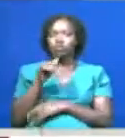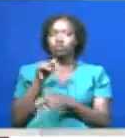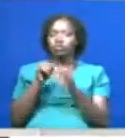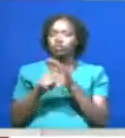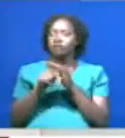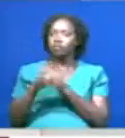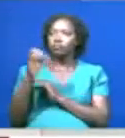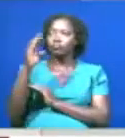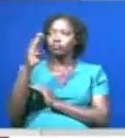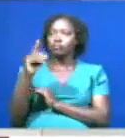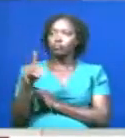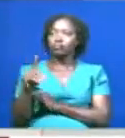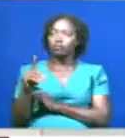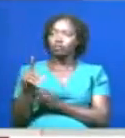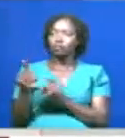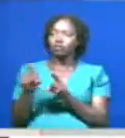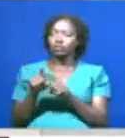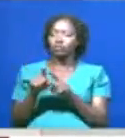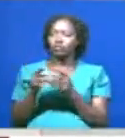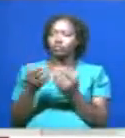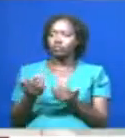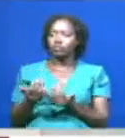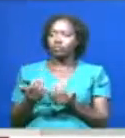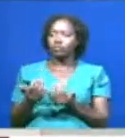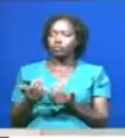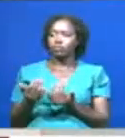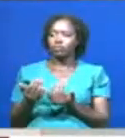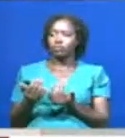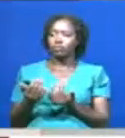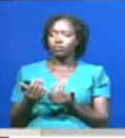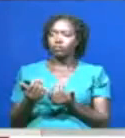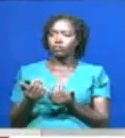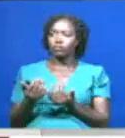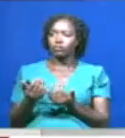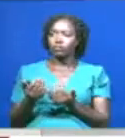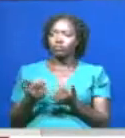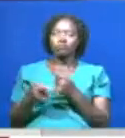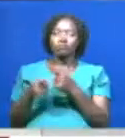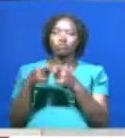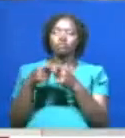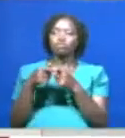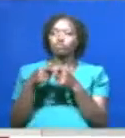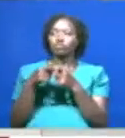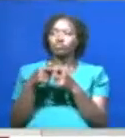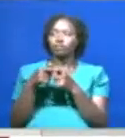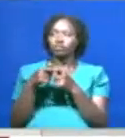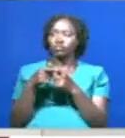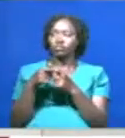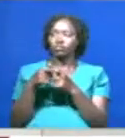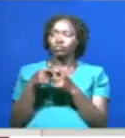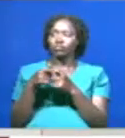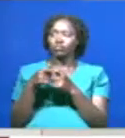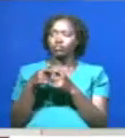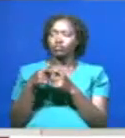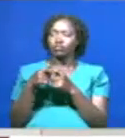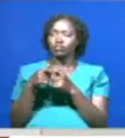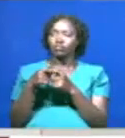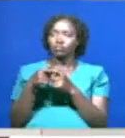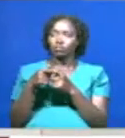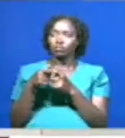here. And even where we are right now, this is this intersection point. Actually, the road coming from, as you can see,